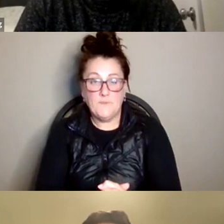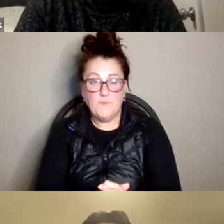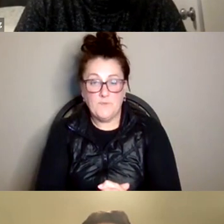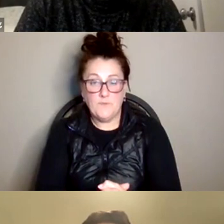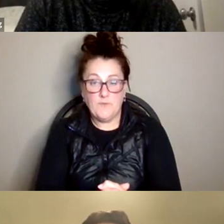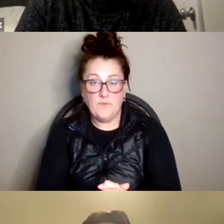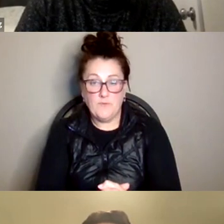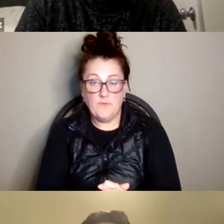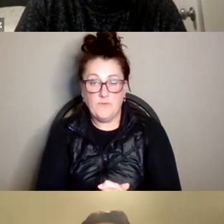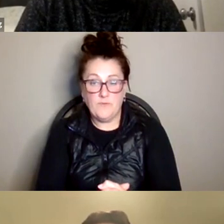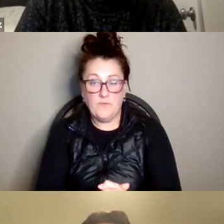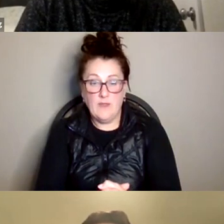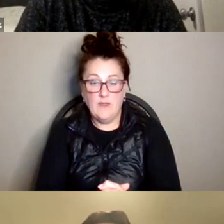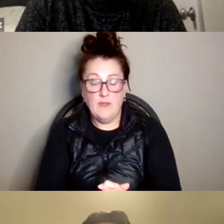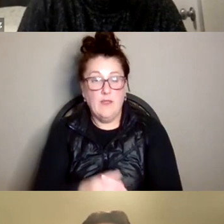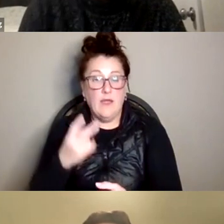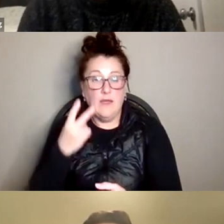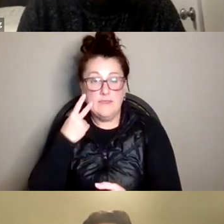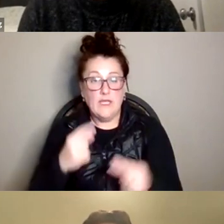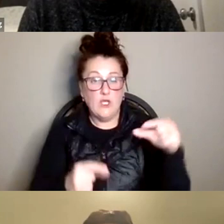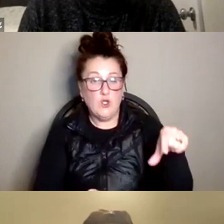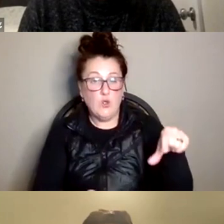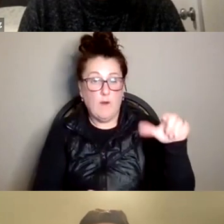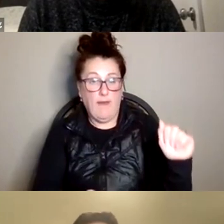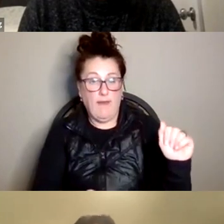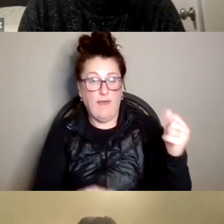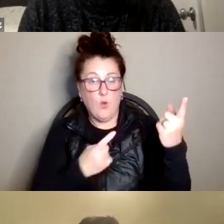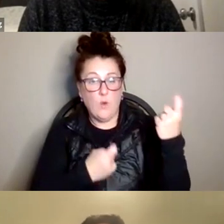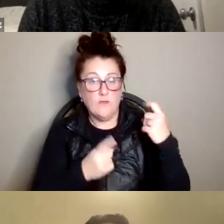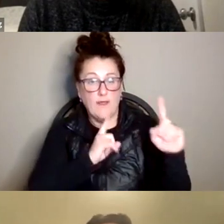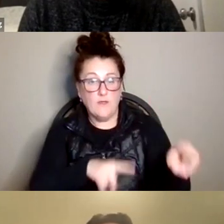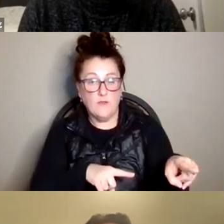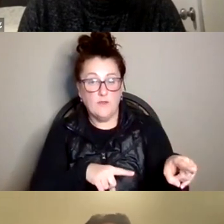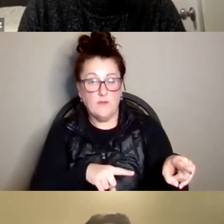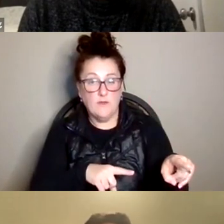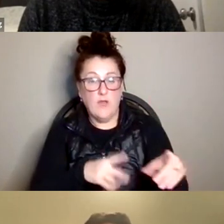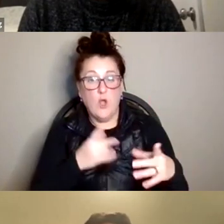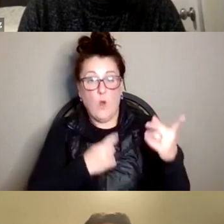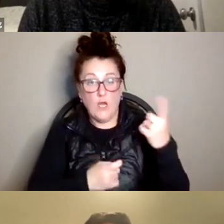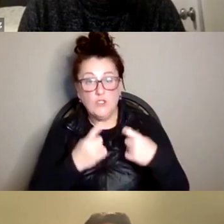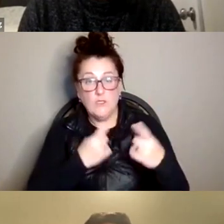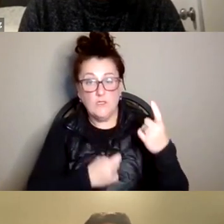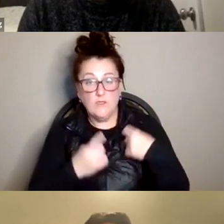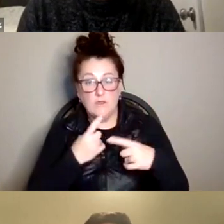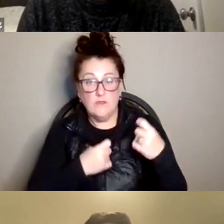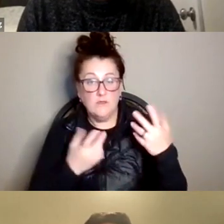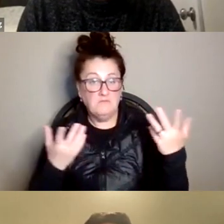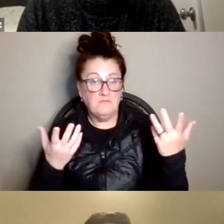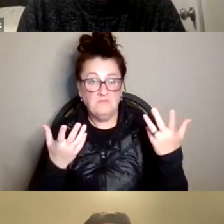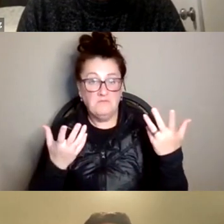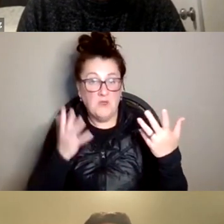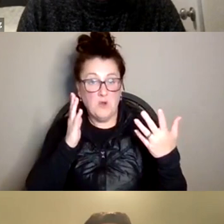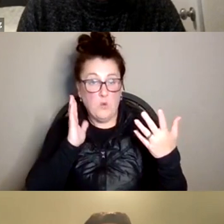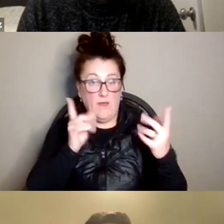Again, I'm looking at the Q&As, and there was a comment that says there have been many questions, and will some of them be answered